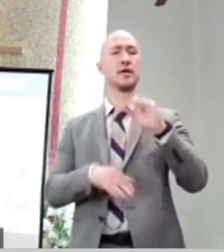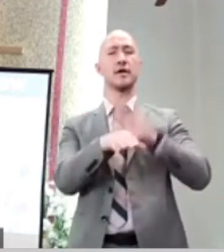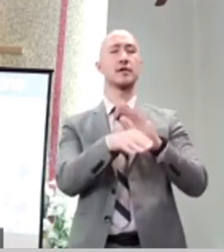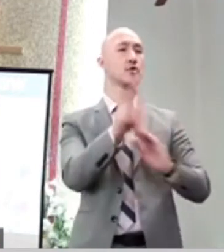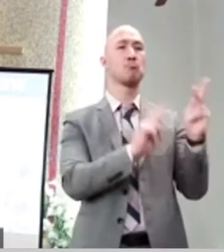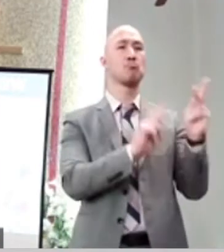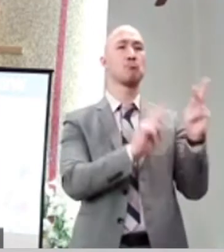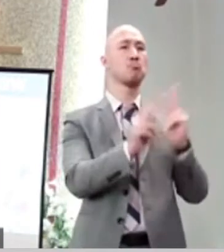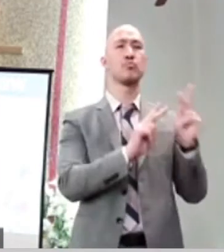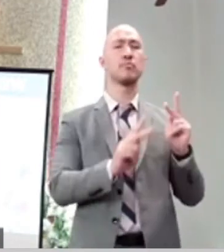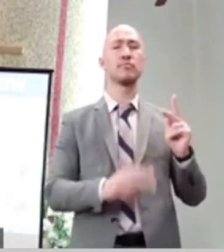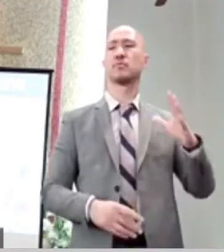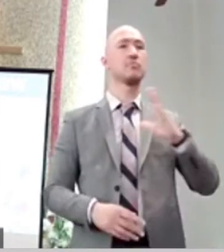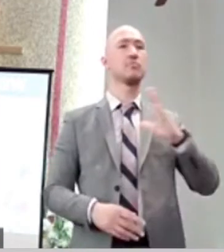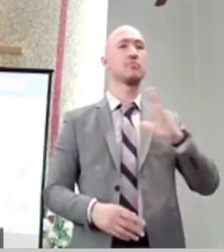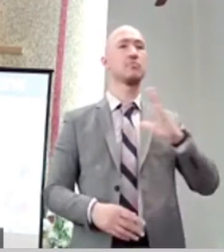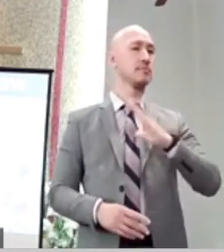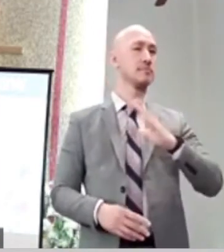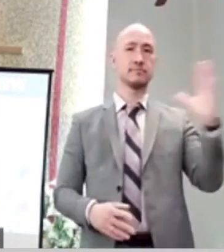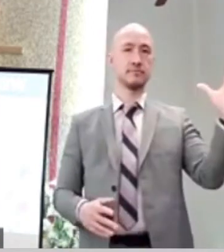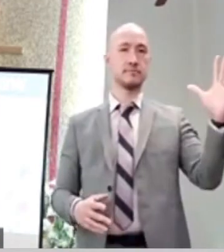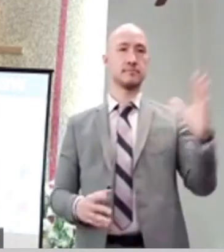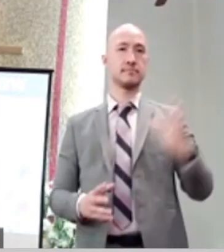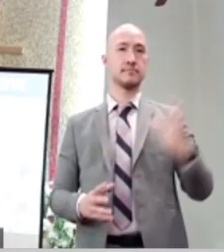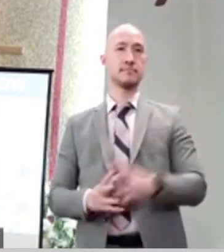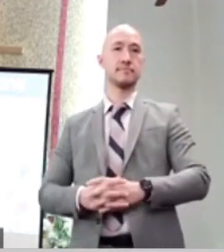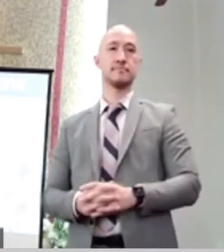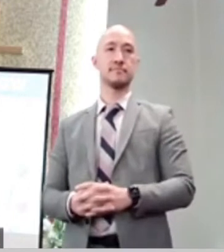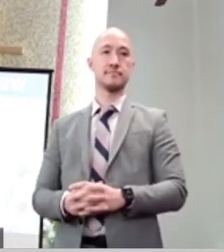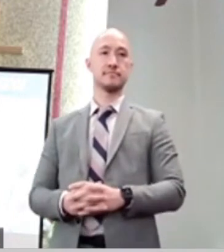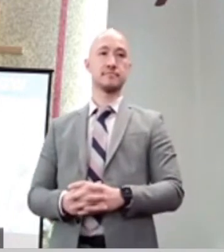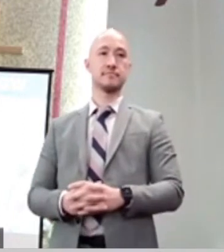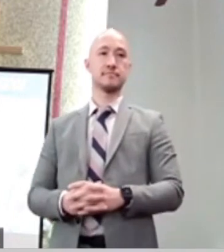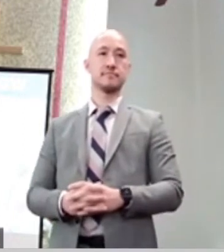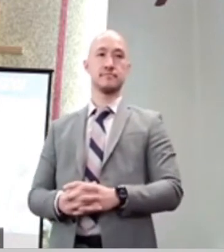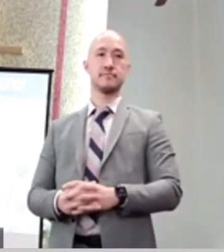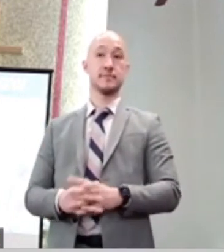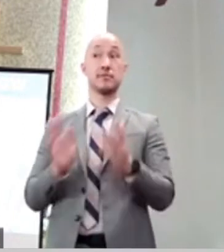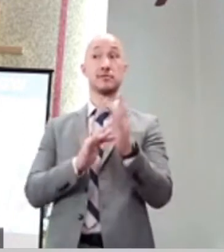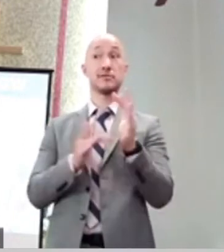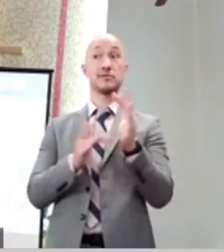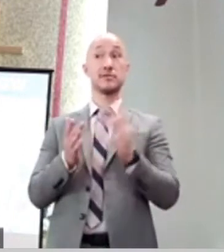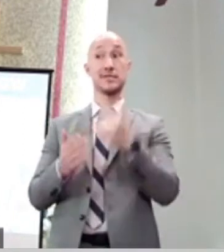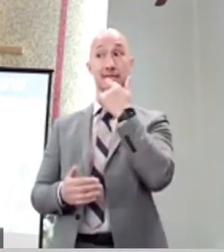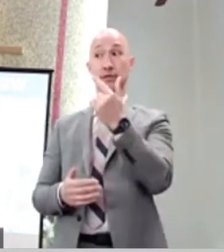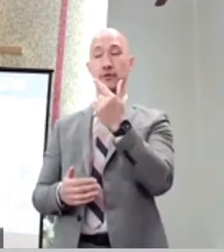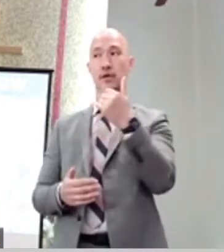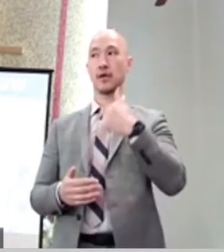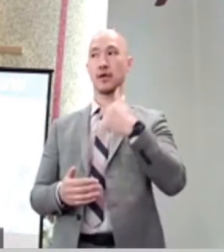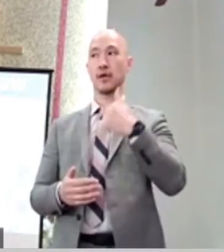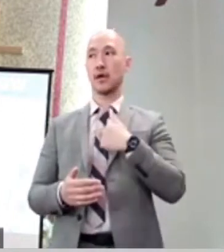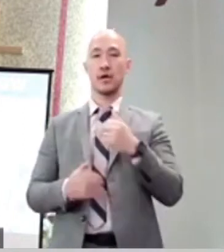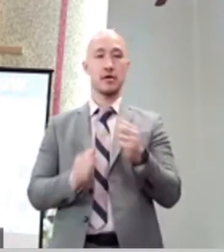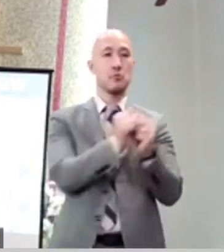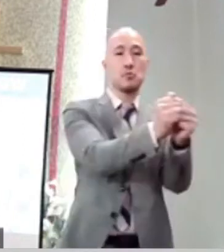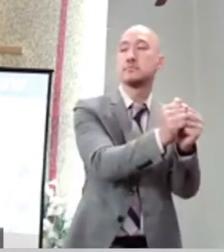who think they have God's approval." So Jesus informs them of his